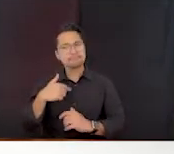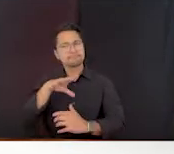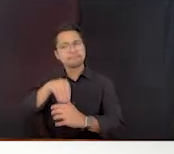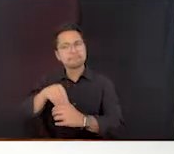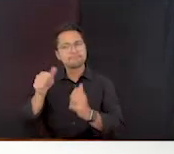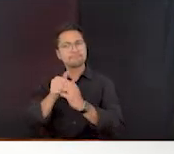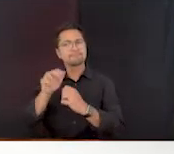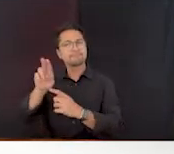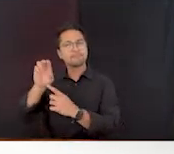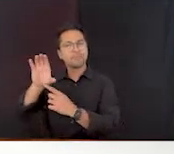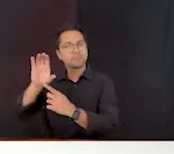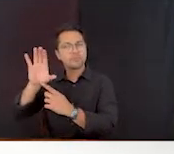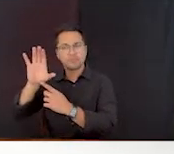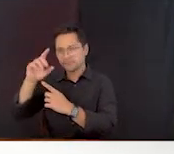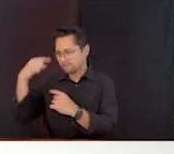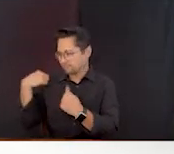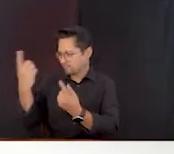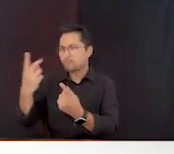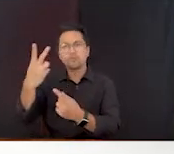okay.